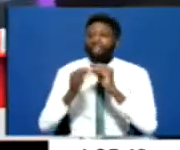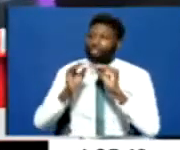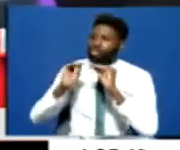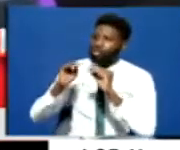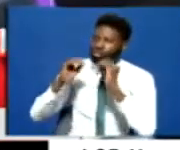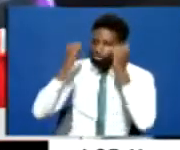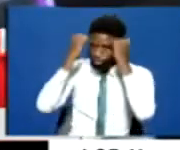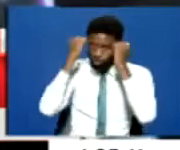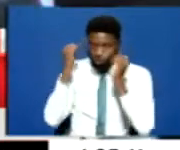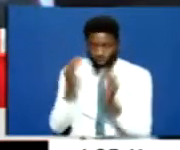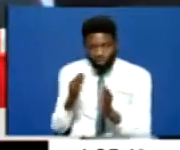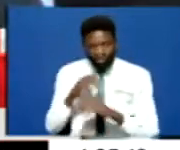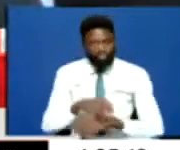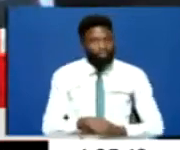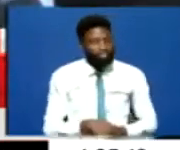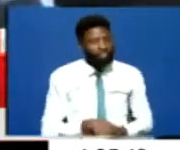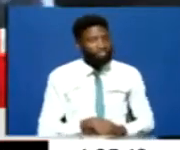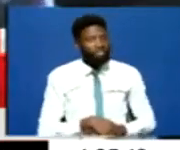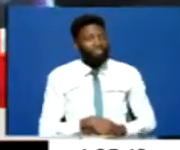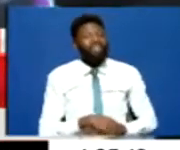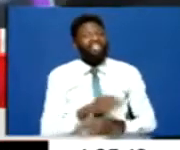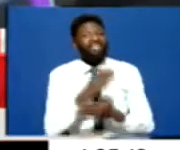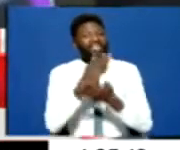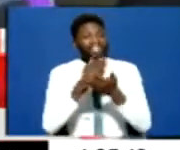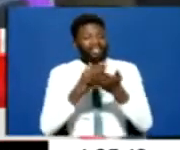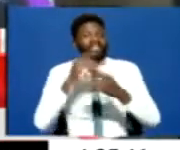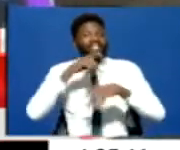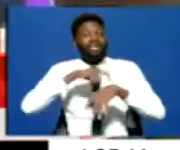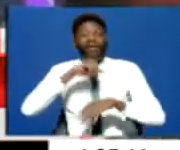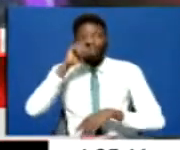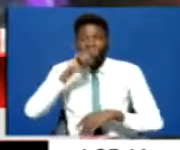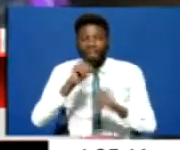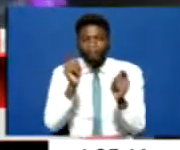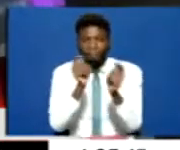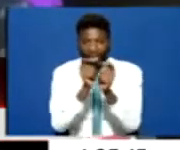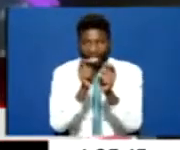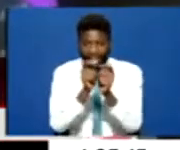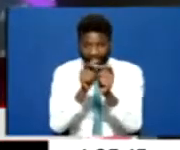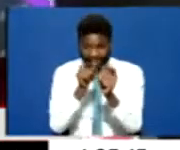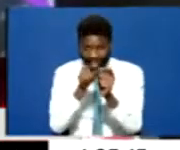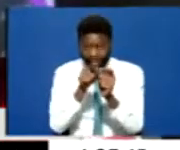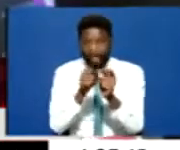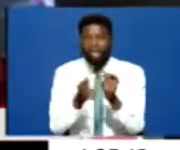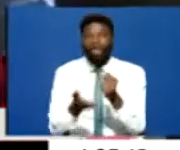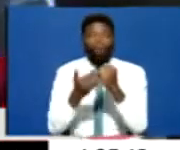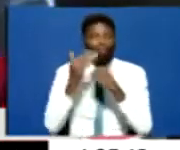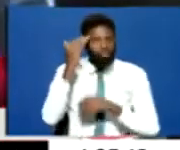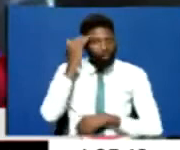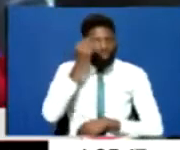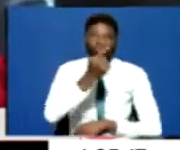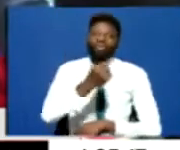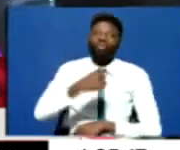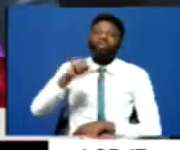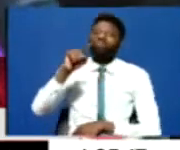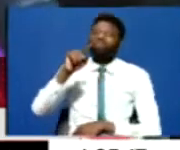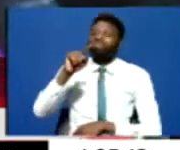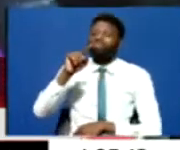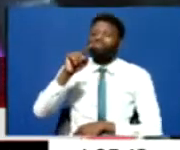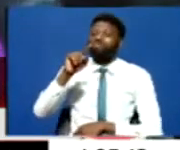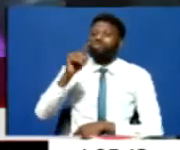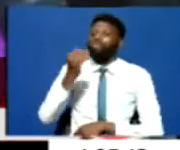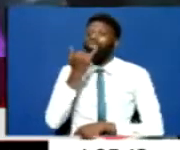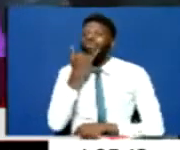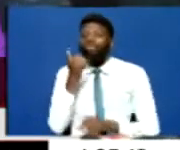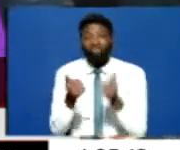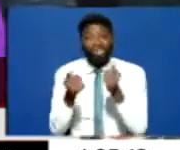to be inflicted on somebody so that they will know what's right and what's bad. If we let things just go the way they are, we are